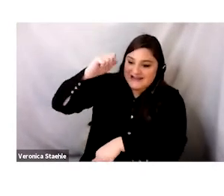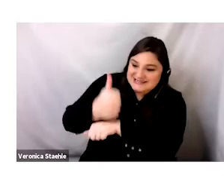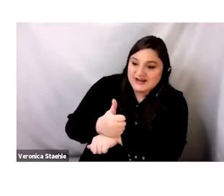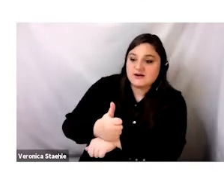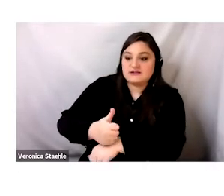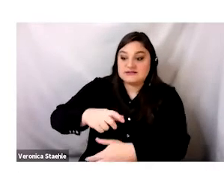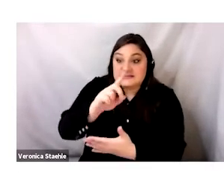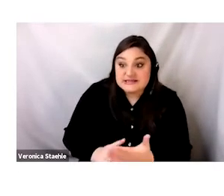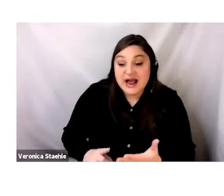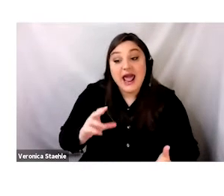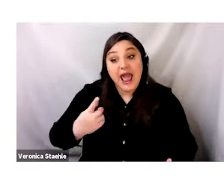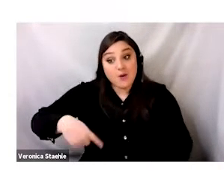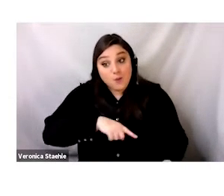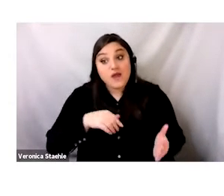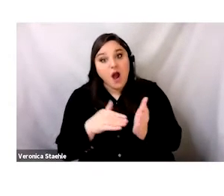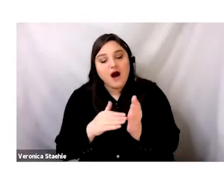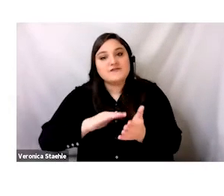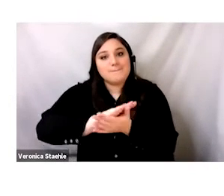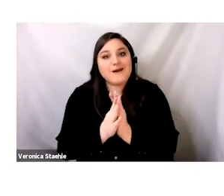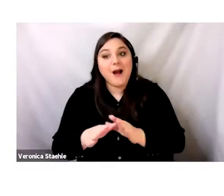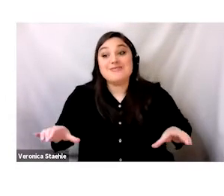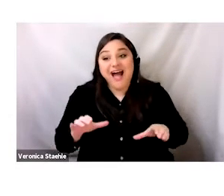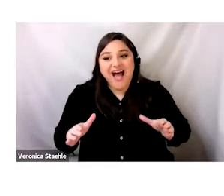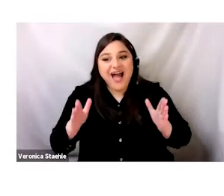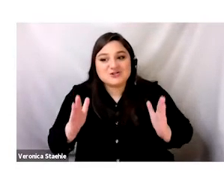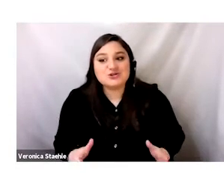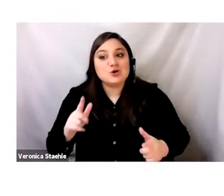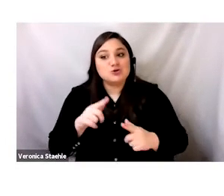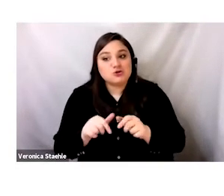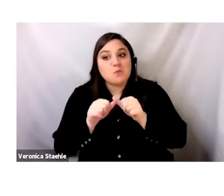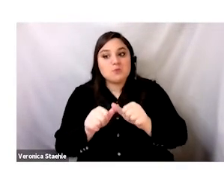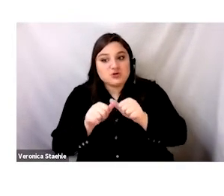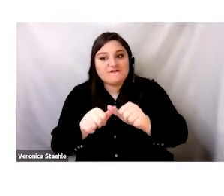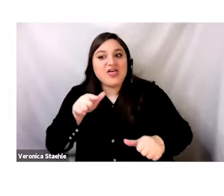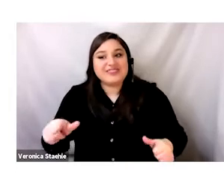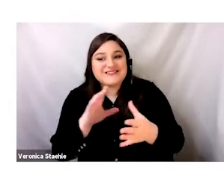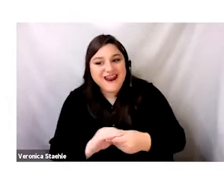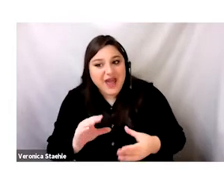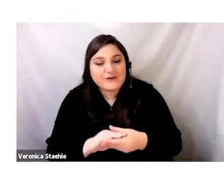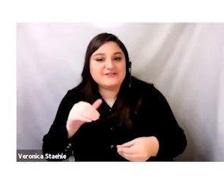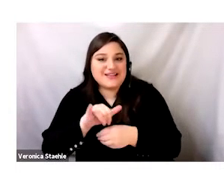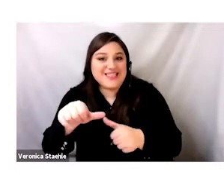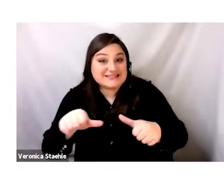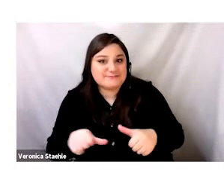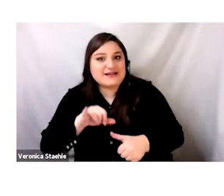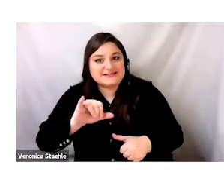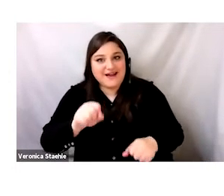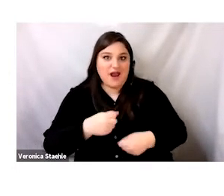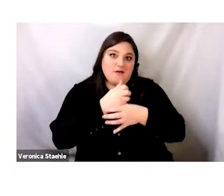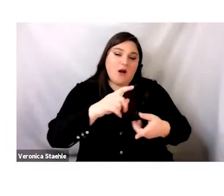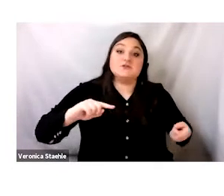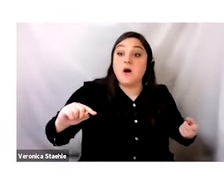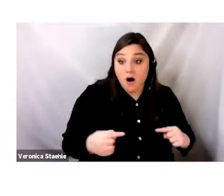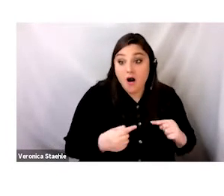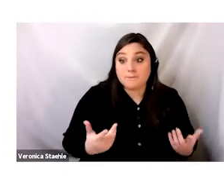been the actors in those spaces that have perpetuated those narratives and those spaces of harm. And so when you